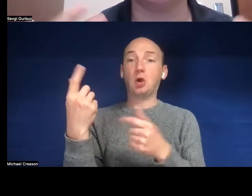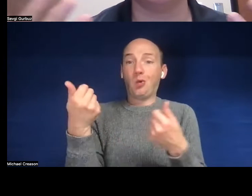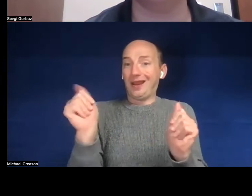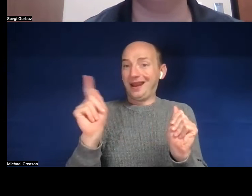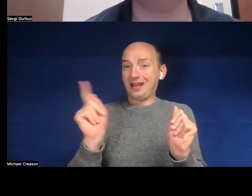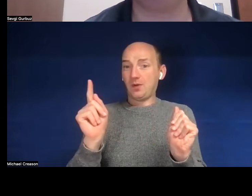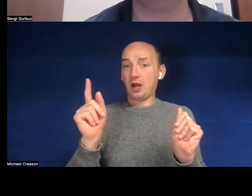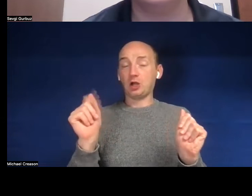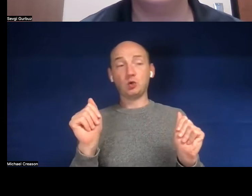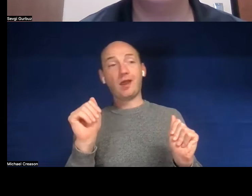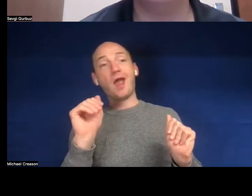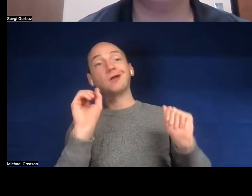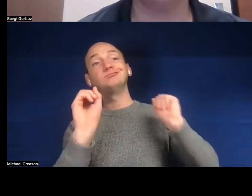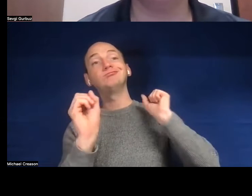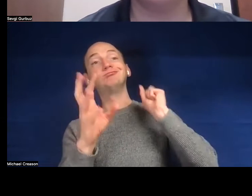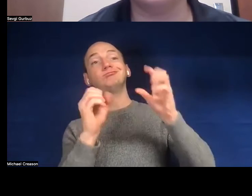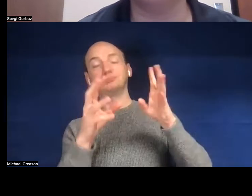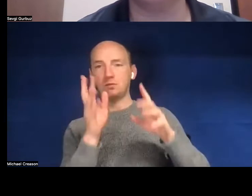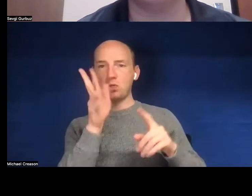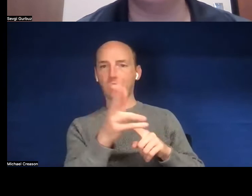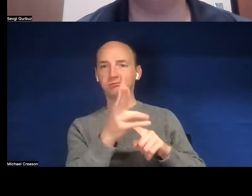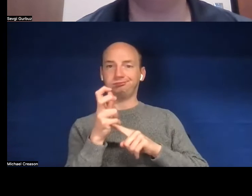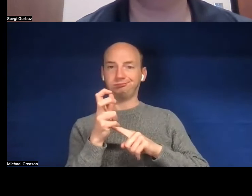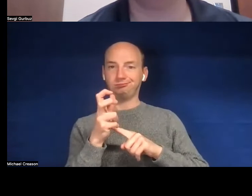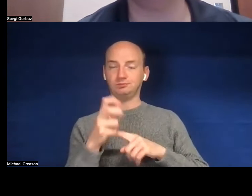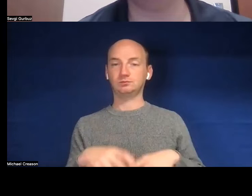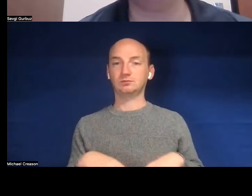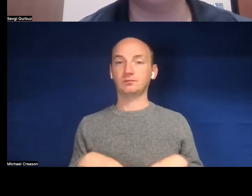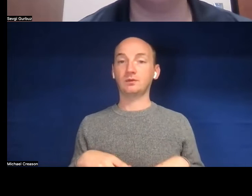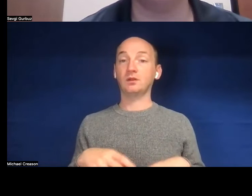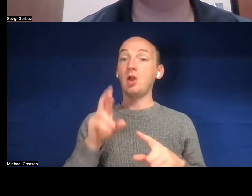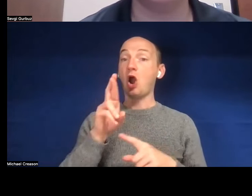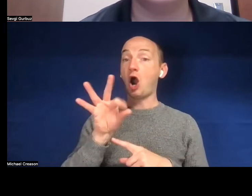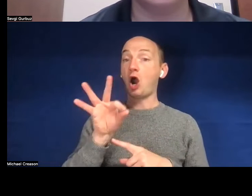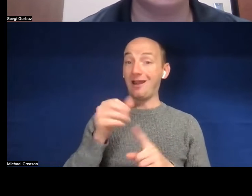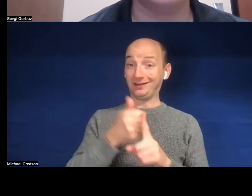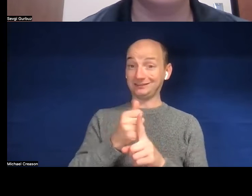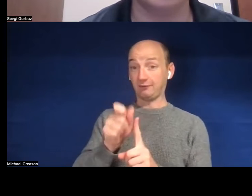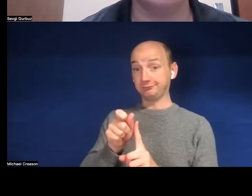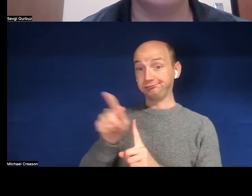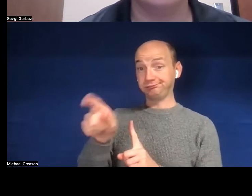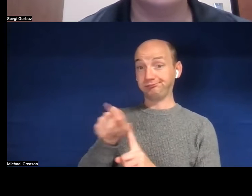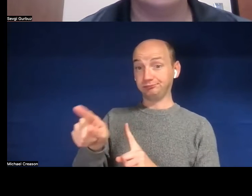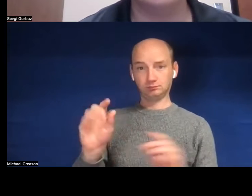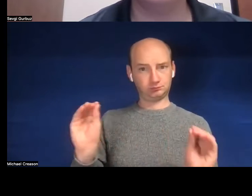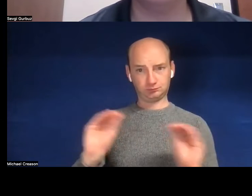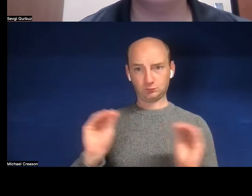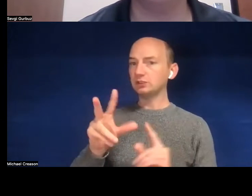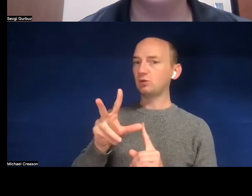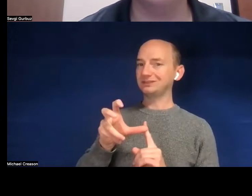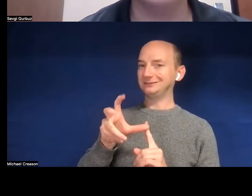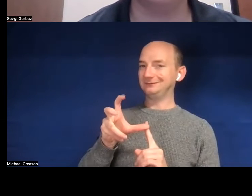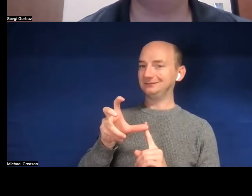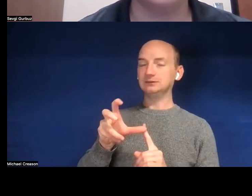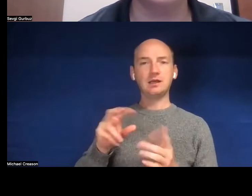its own signal, it doesn't require sunlight. It can work, therefore, in day and night. And